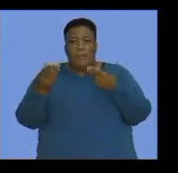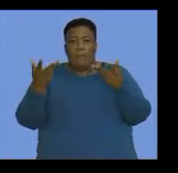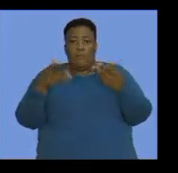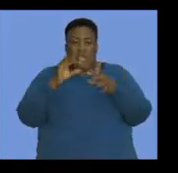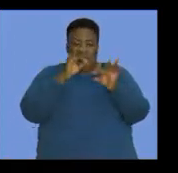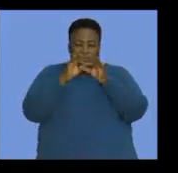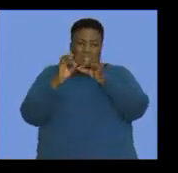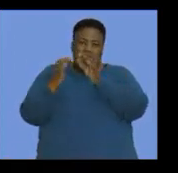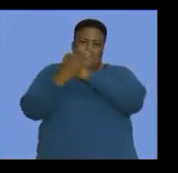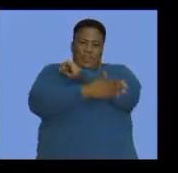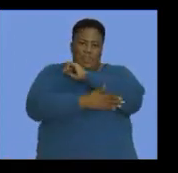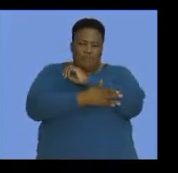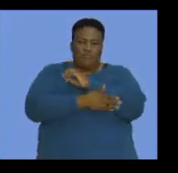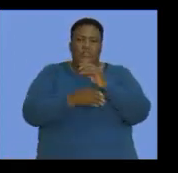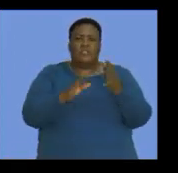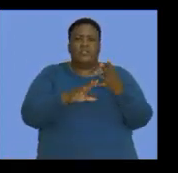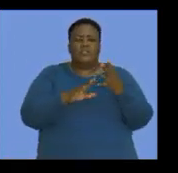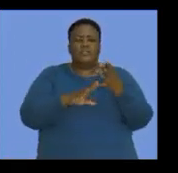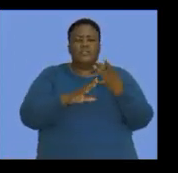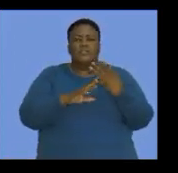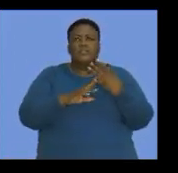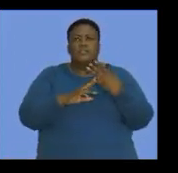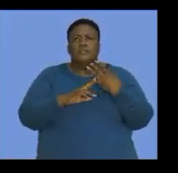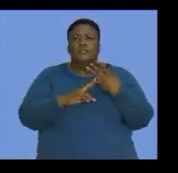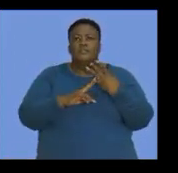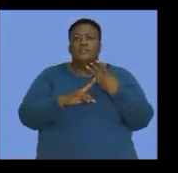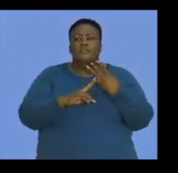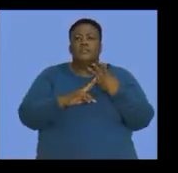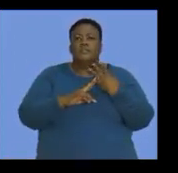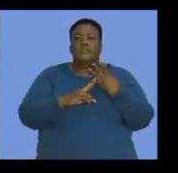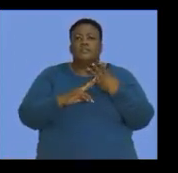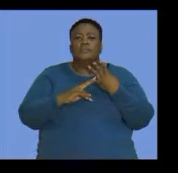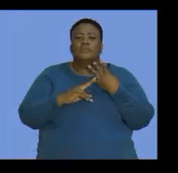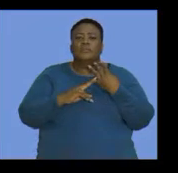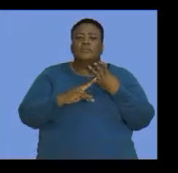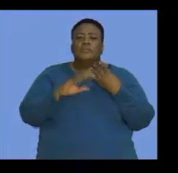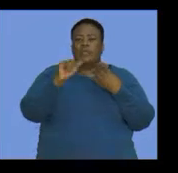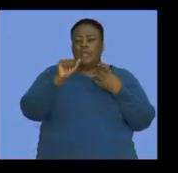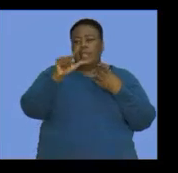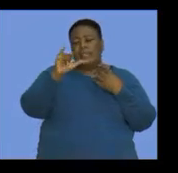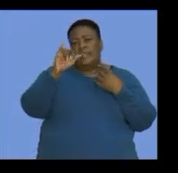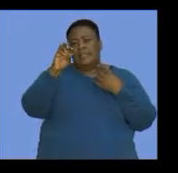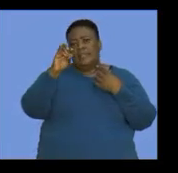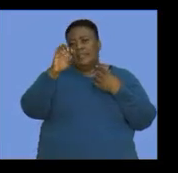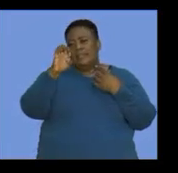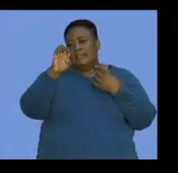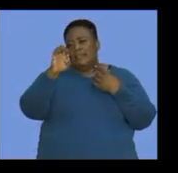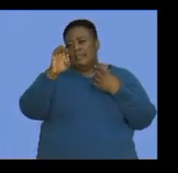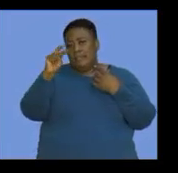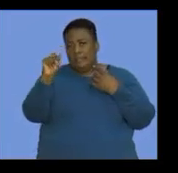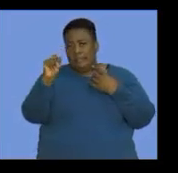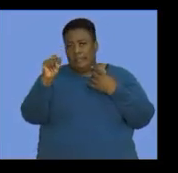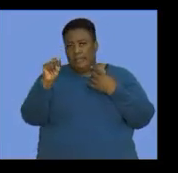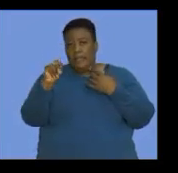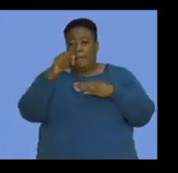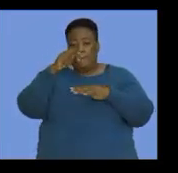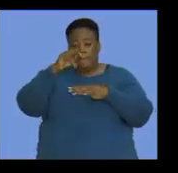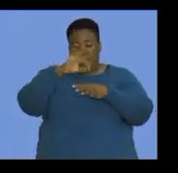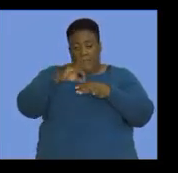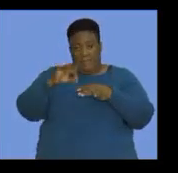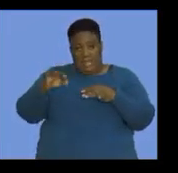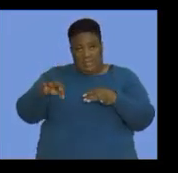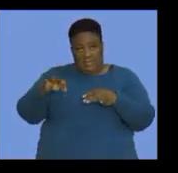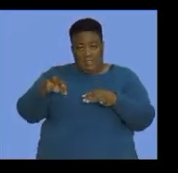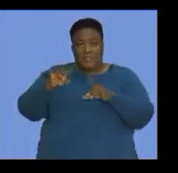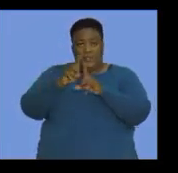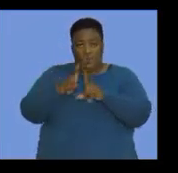exotic plants on the diversity, and most importantly, what the impact of alien invasive plants is on our biodiversity and on